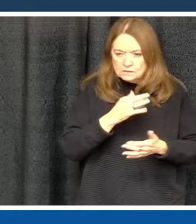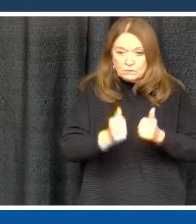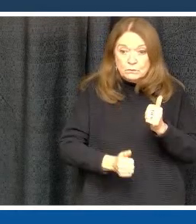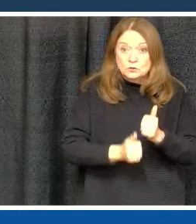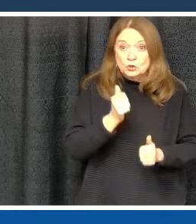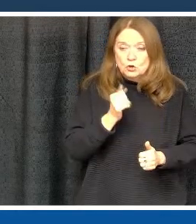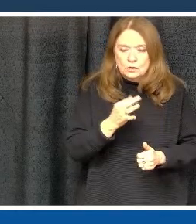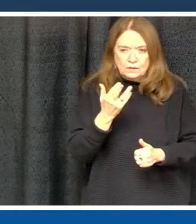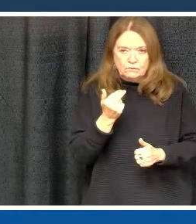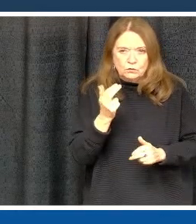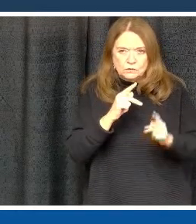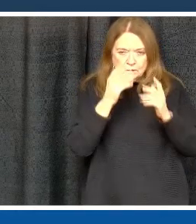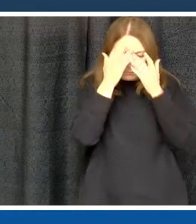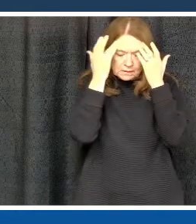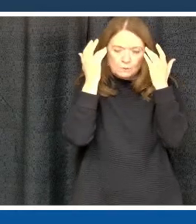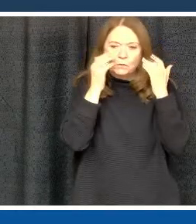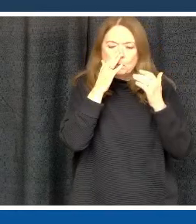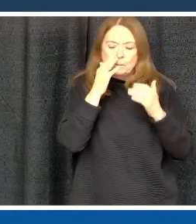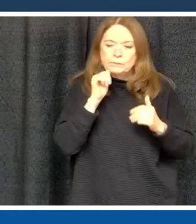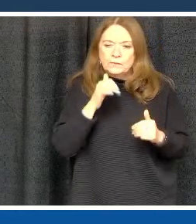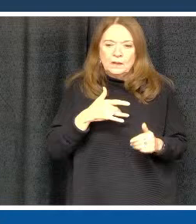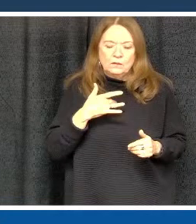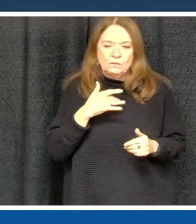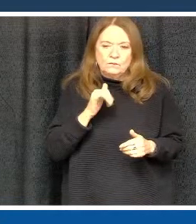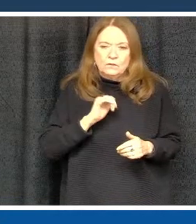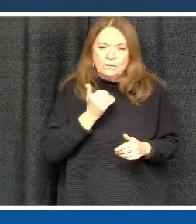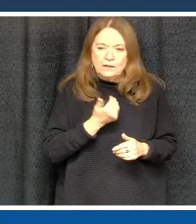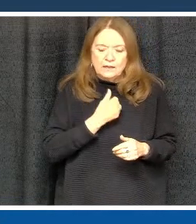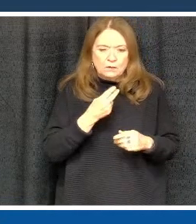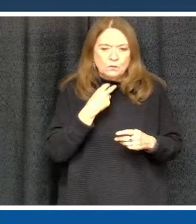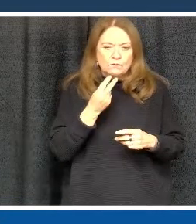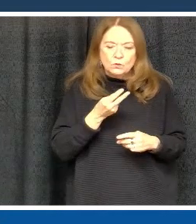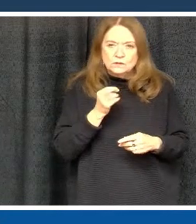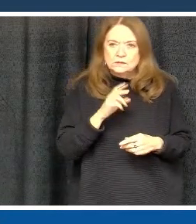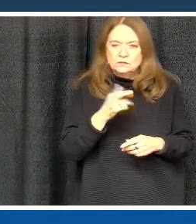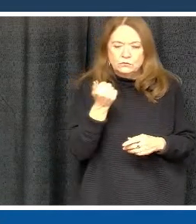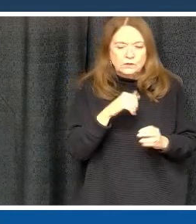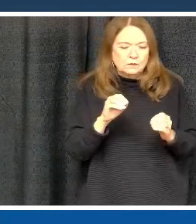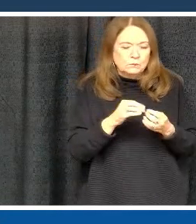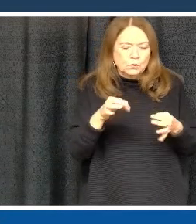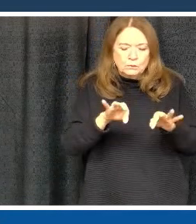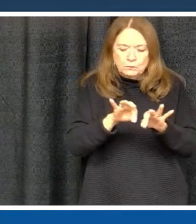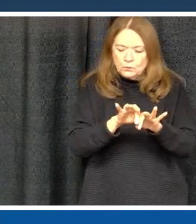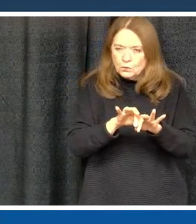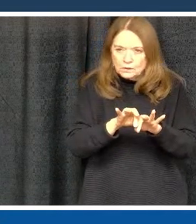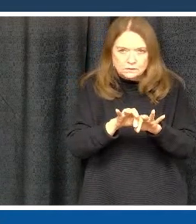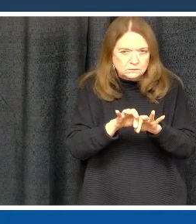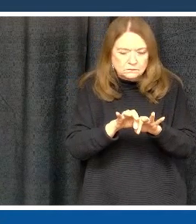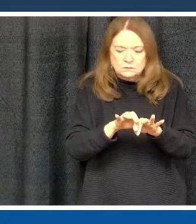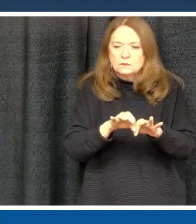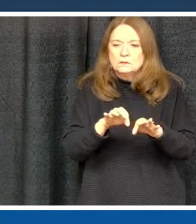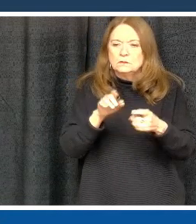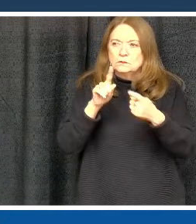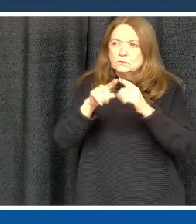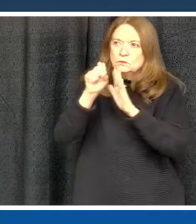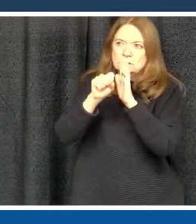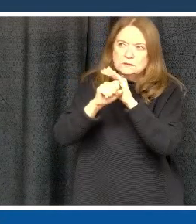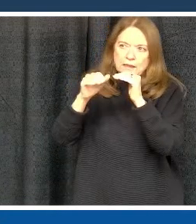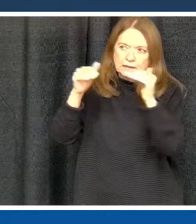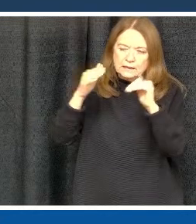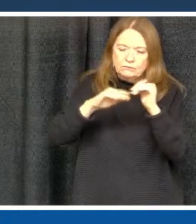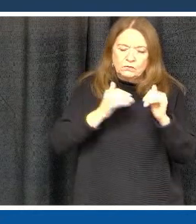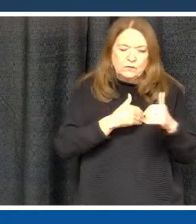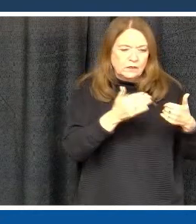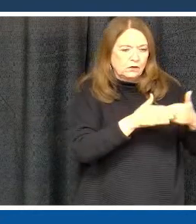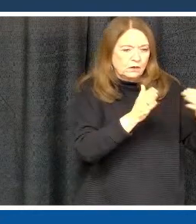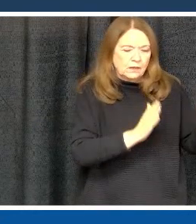of 13 people. I don't feel that our voices are any more important when it comes to a state level than our